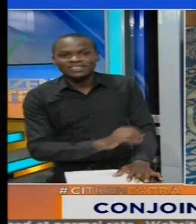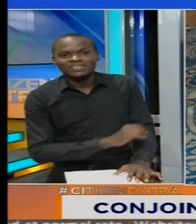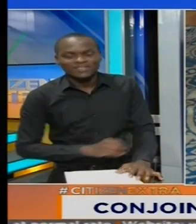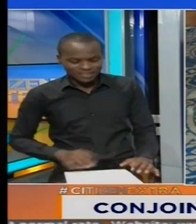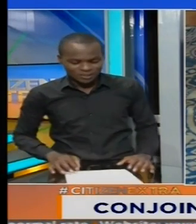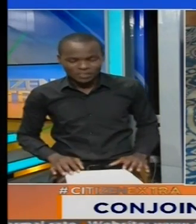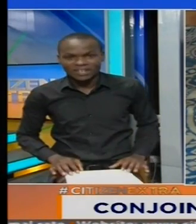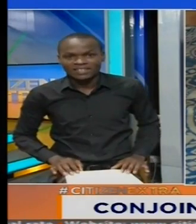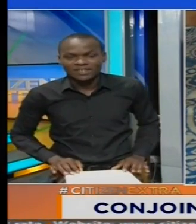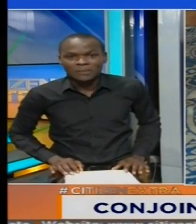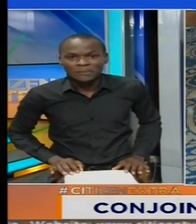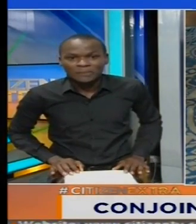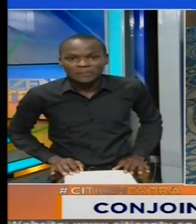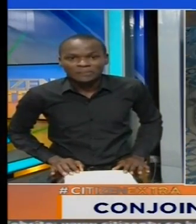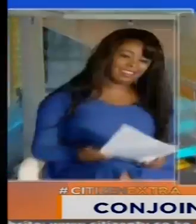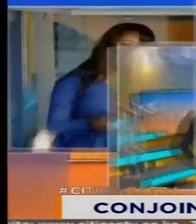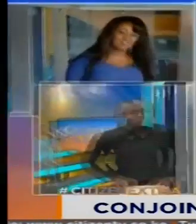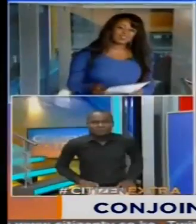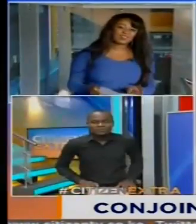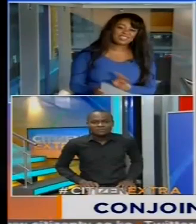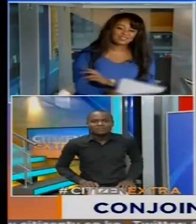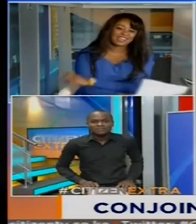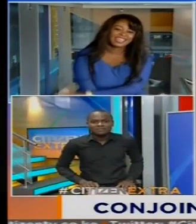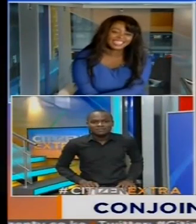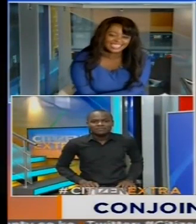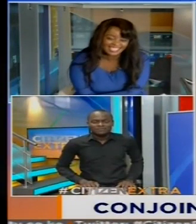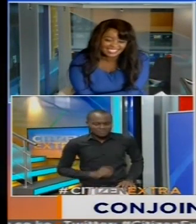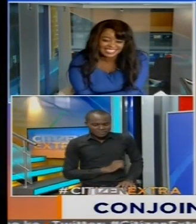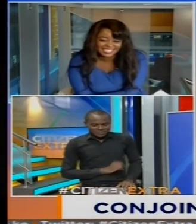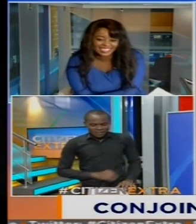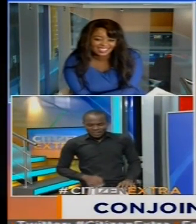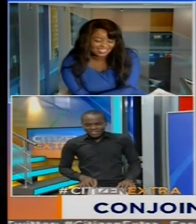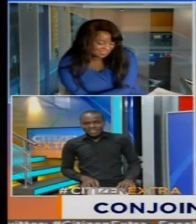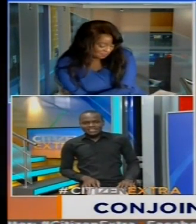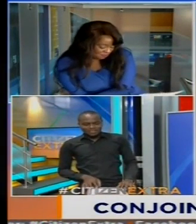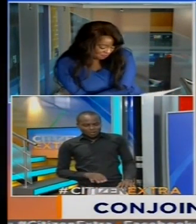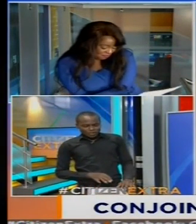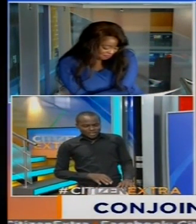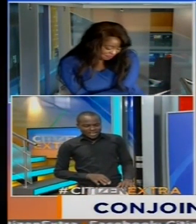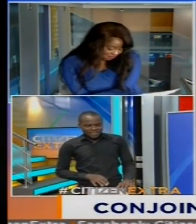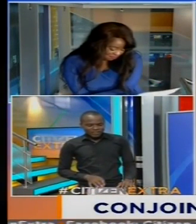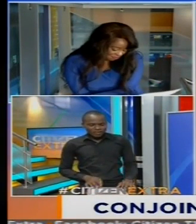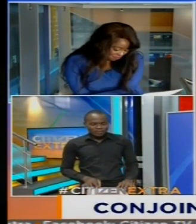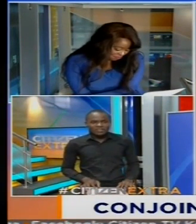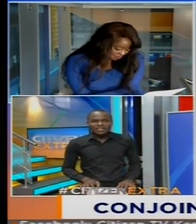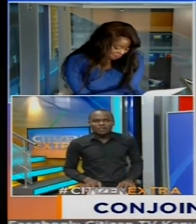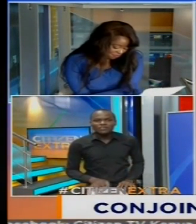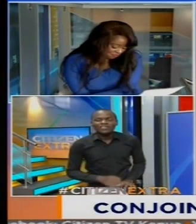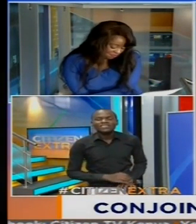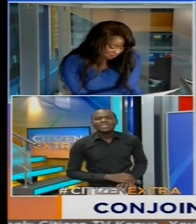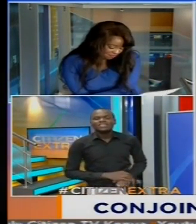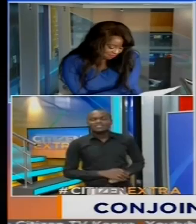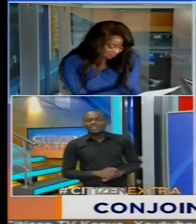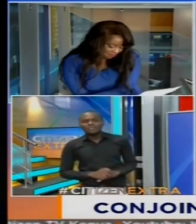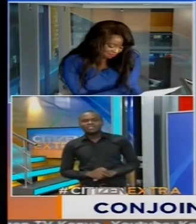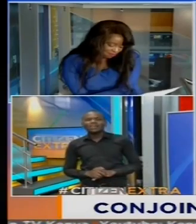what do you think of that interesting story right there? No comment, Brian. All right, that is all we heard from the news, trends